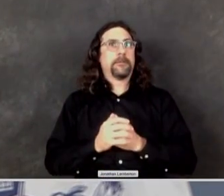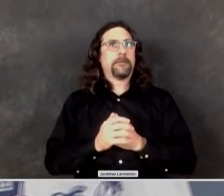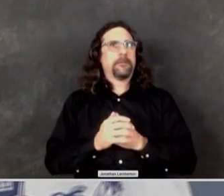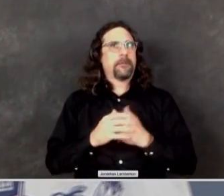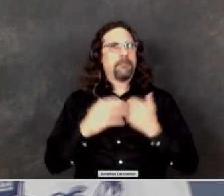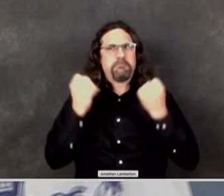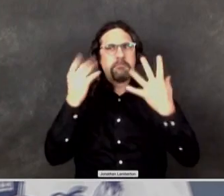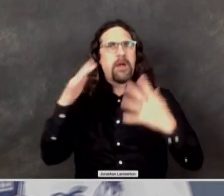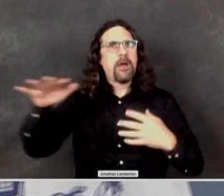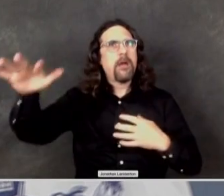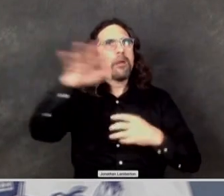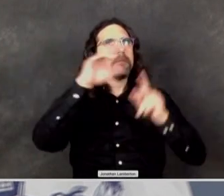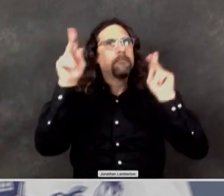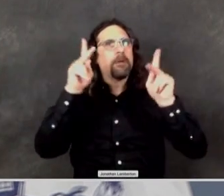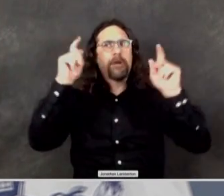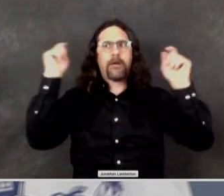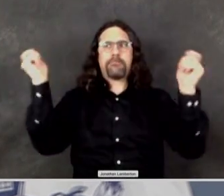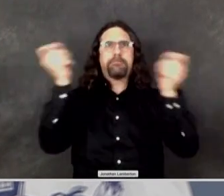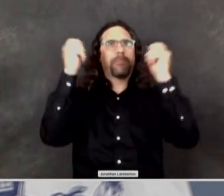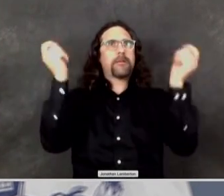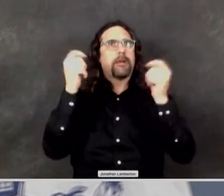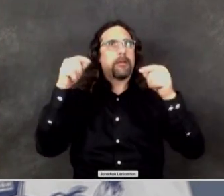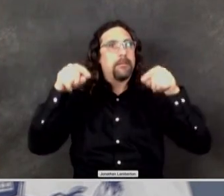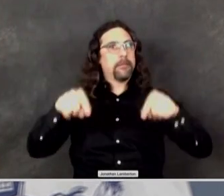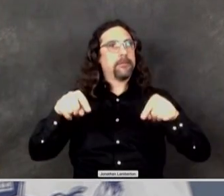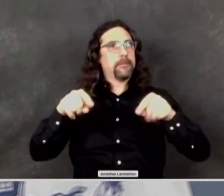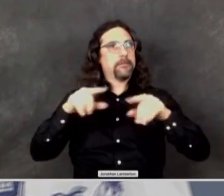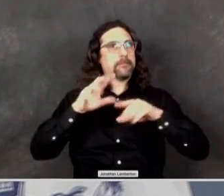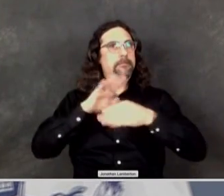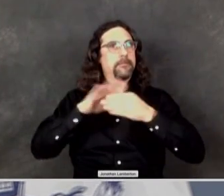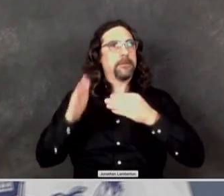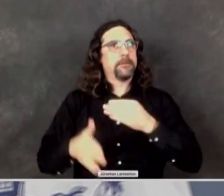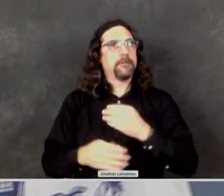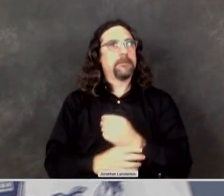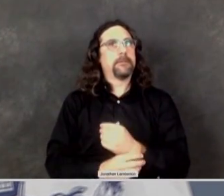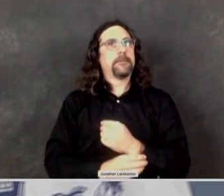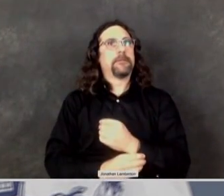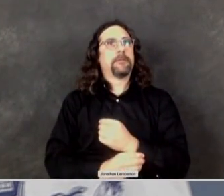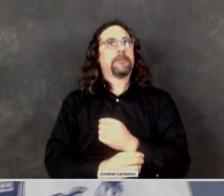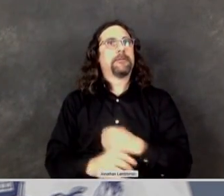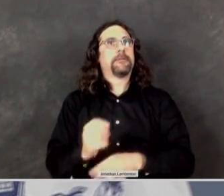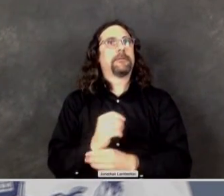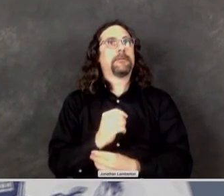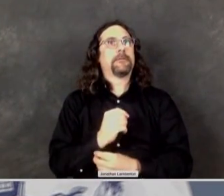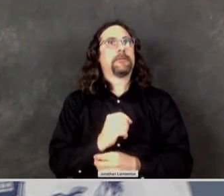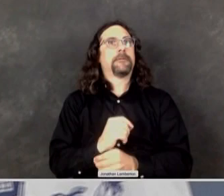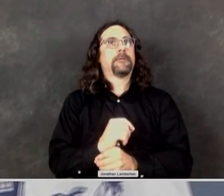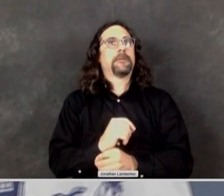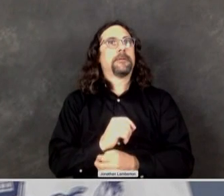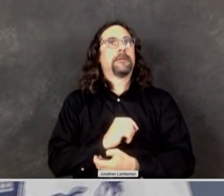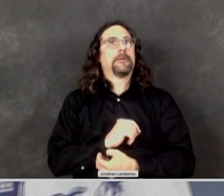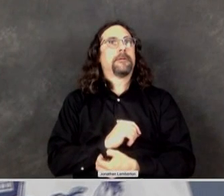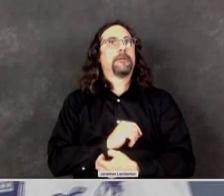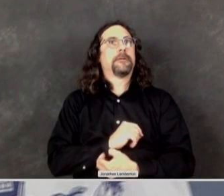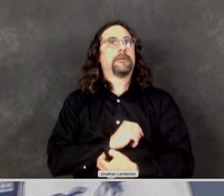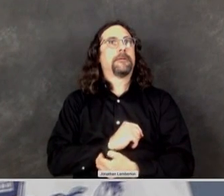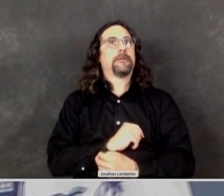Our Jewish community continues to celebrate Passover, and our Christian community prepares for